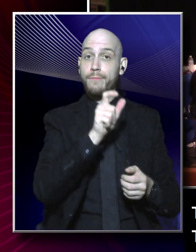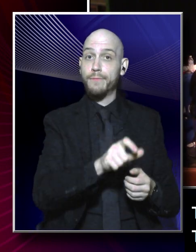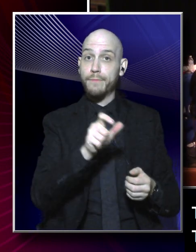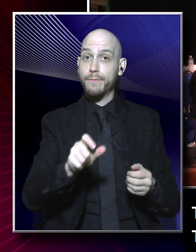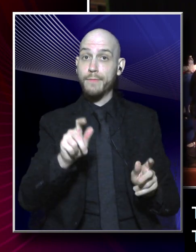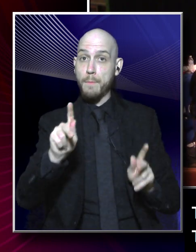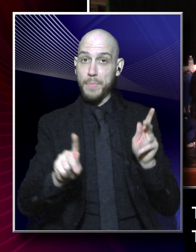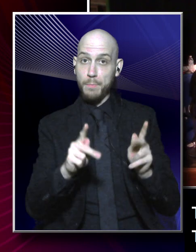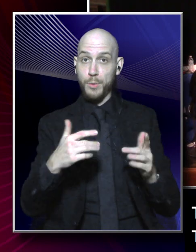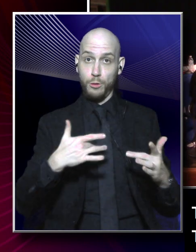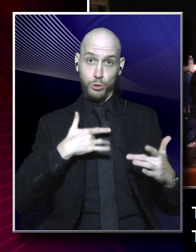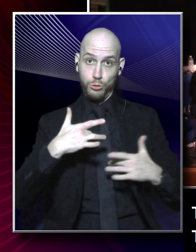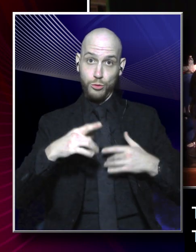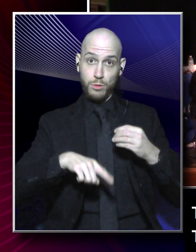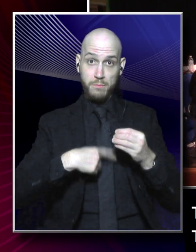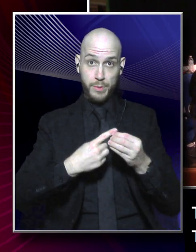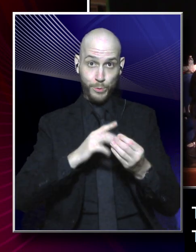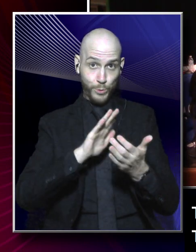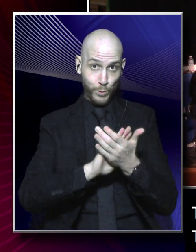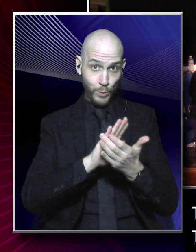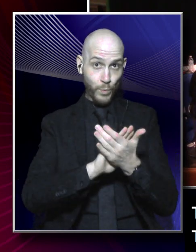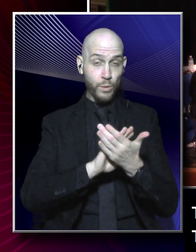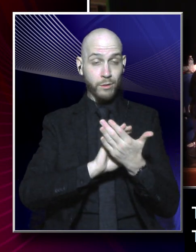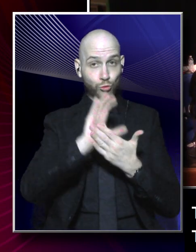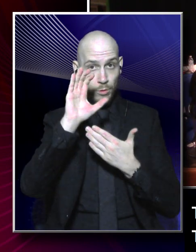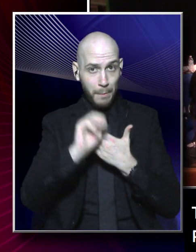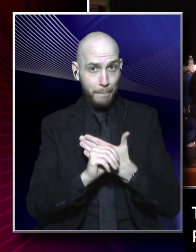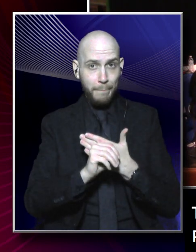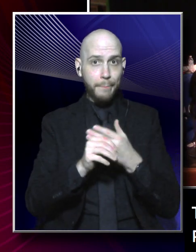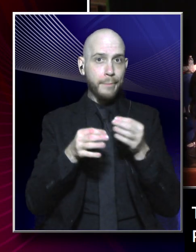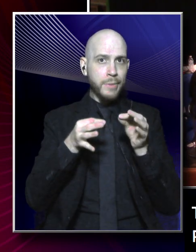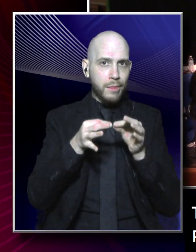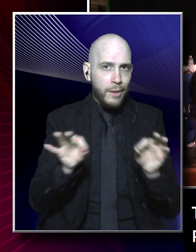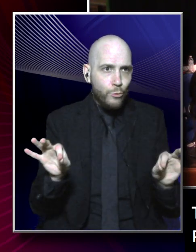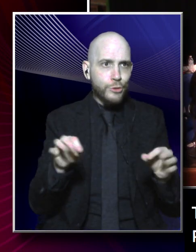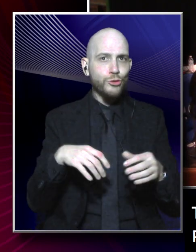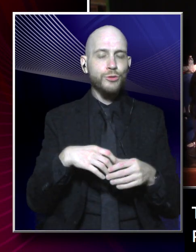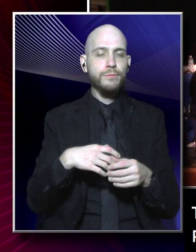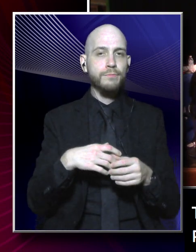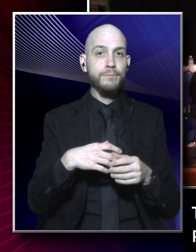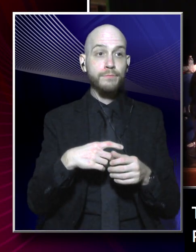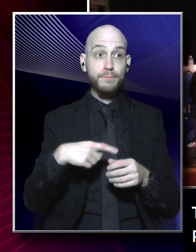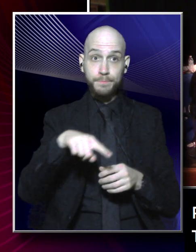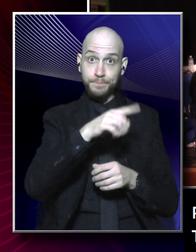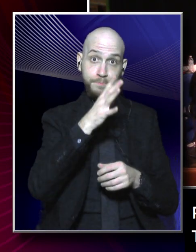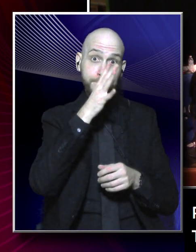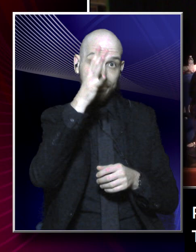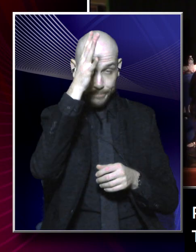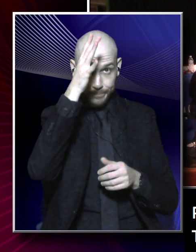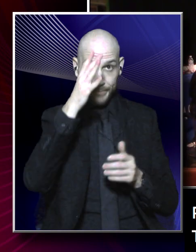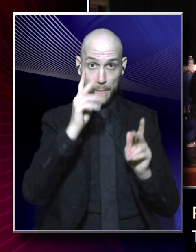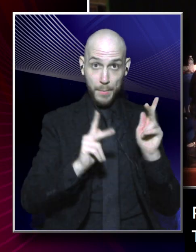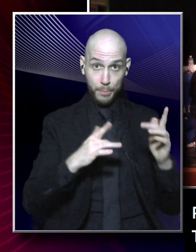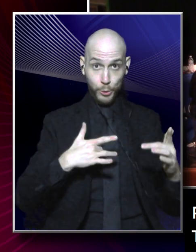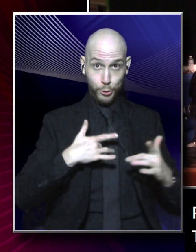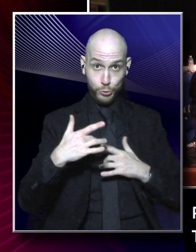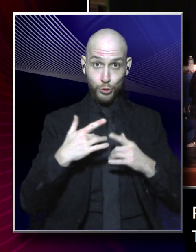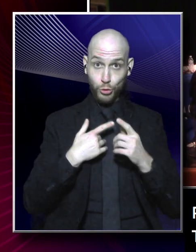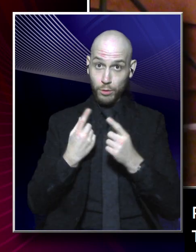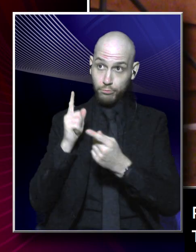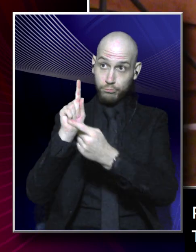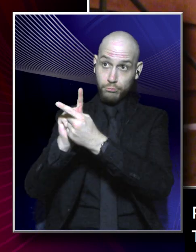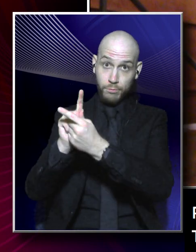the curriculum, about language. Parents may have concerns with their children. Can those individuals come to you as well? Members Yes. of the